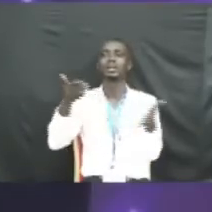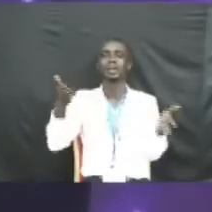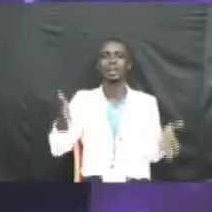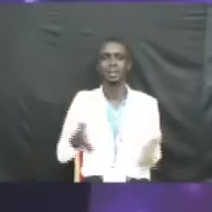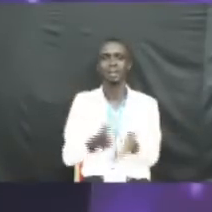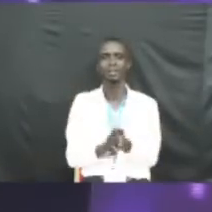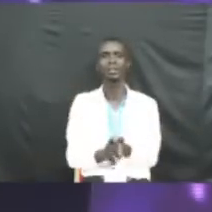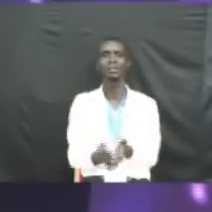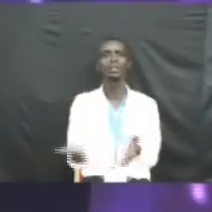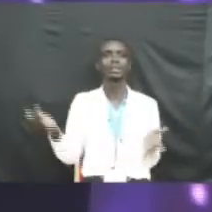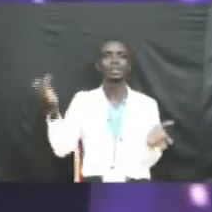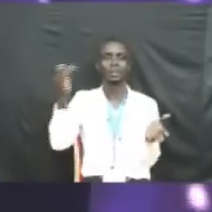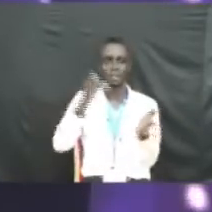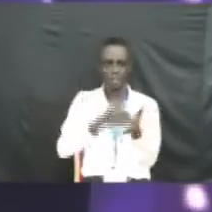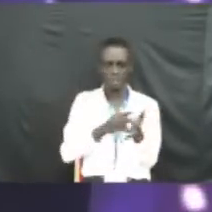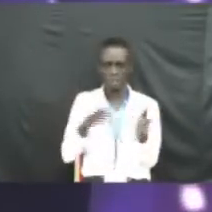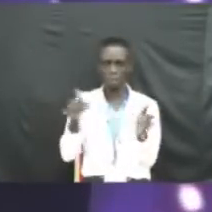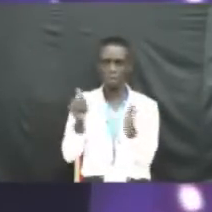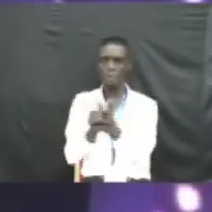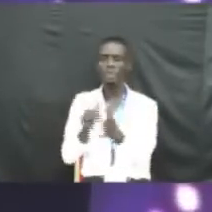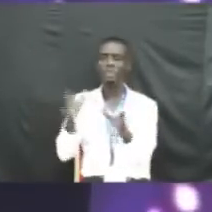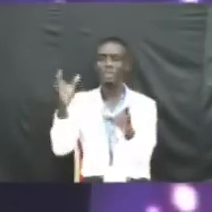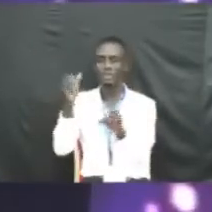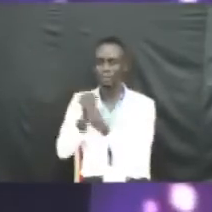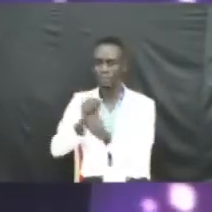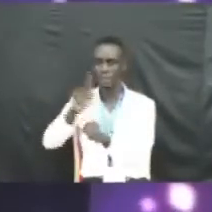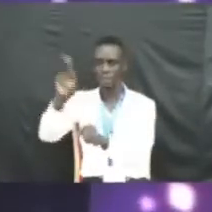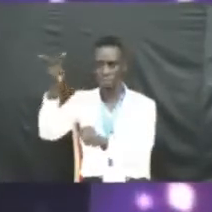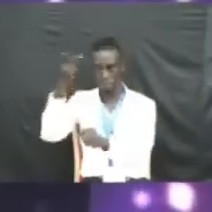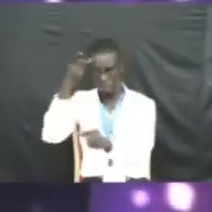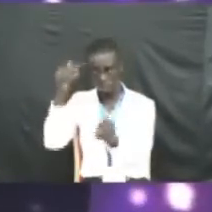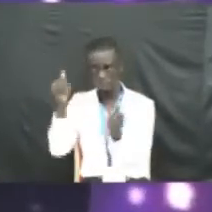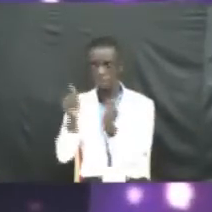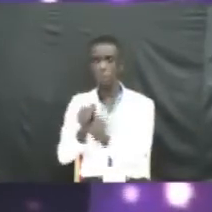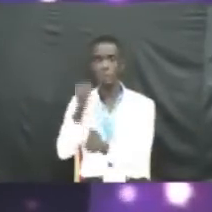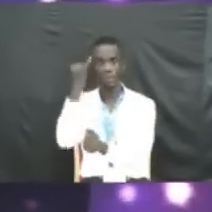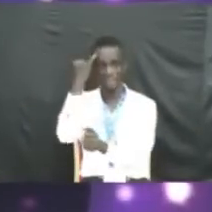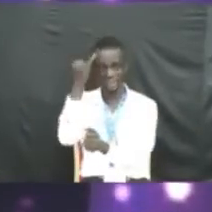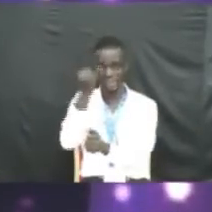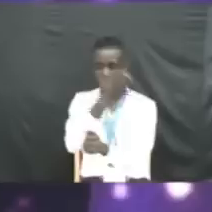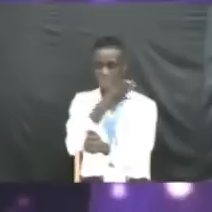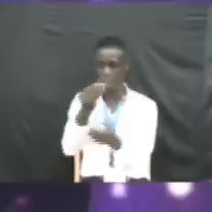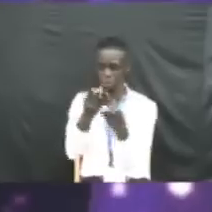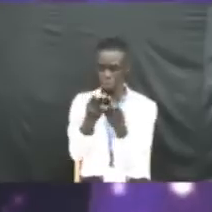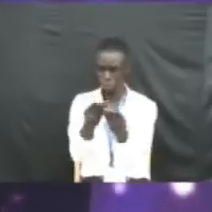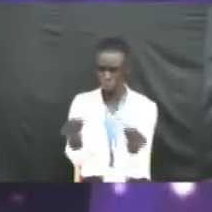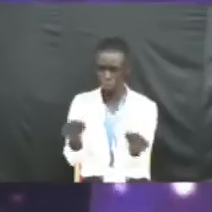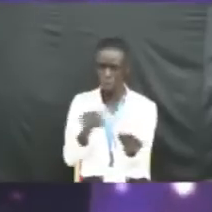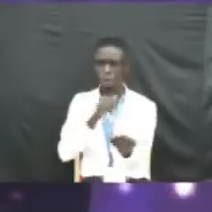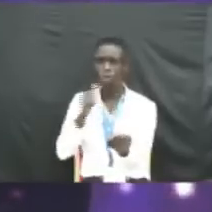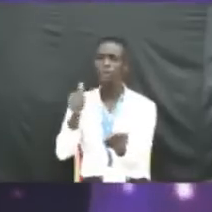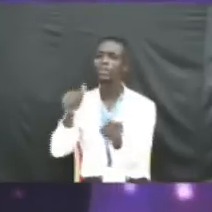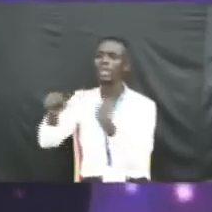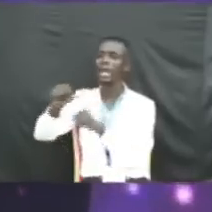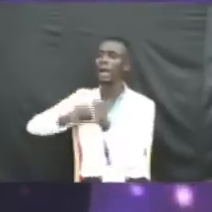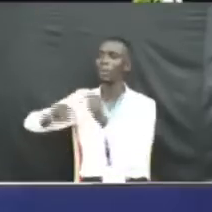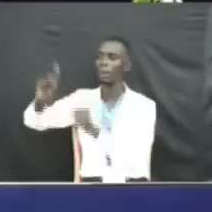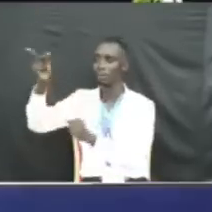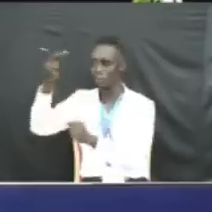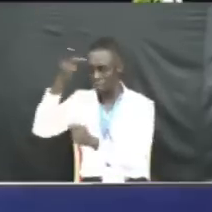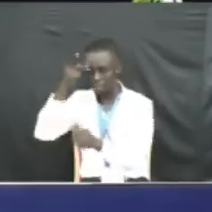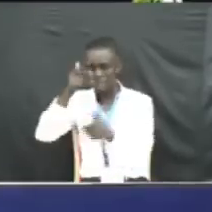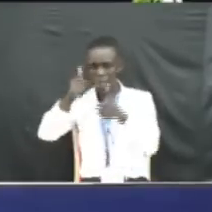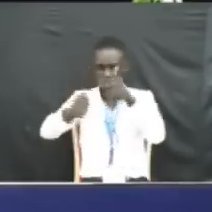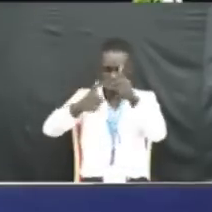and let us have a politics of ideas and solutions uh not a politics of insults